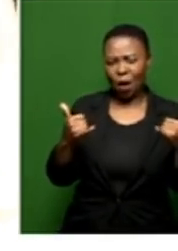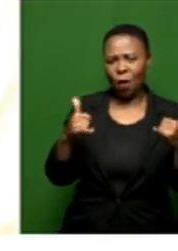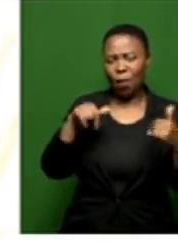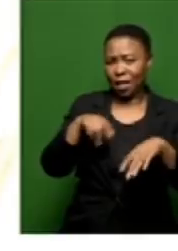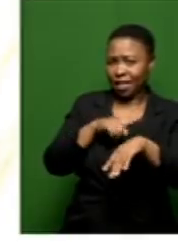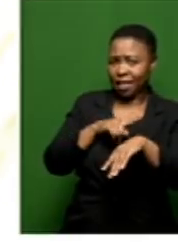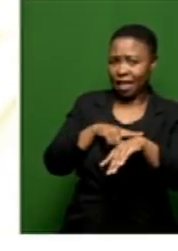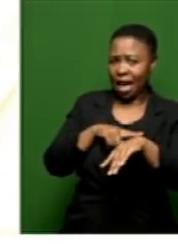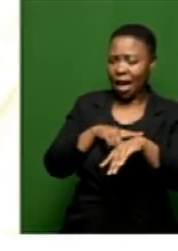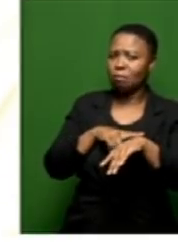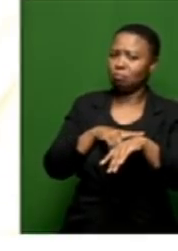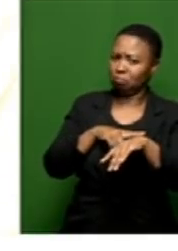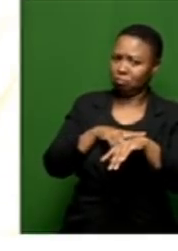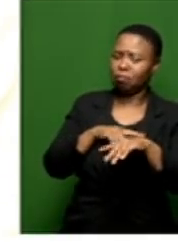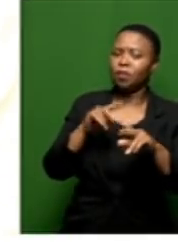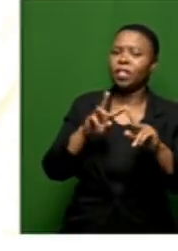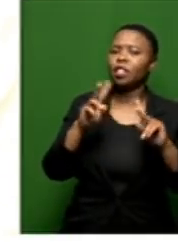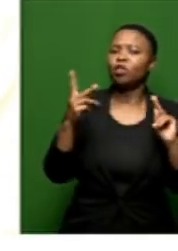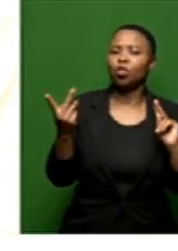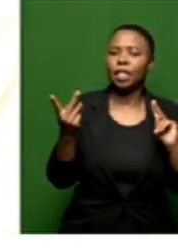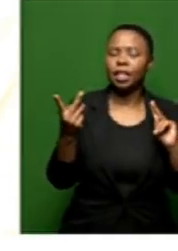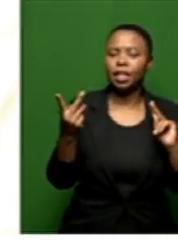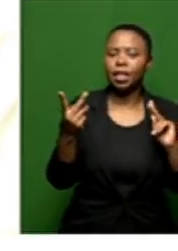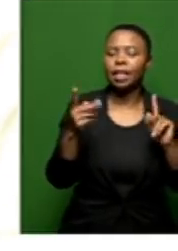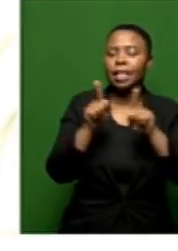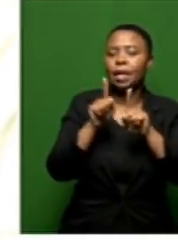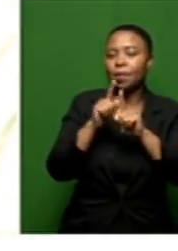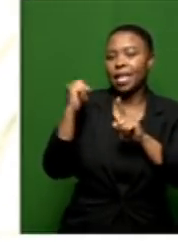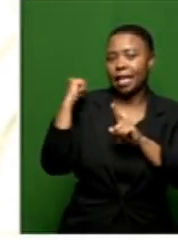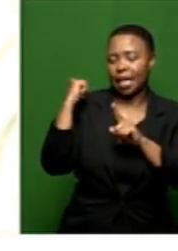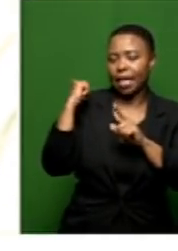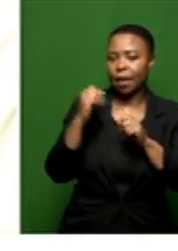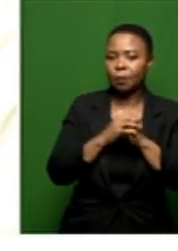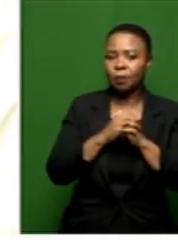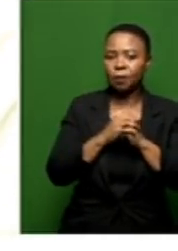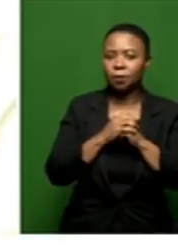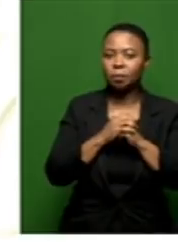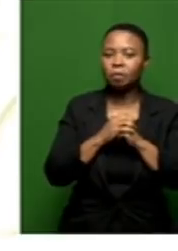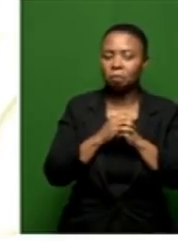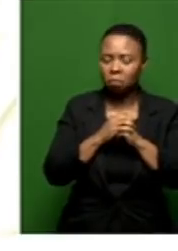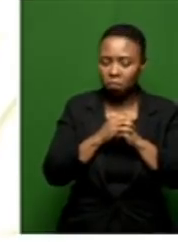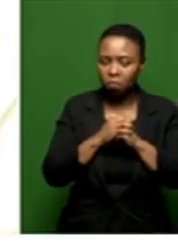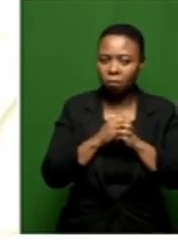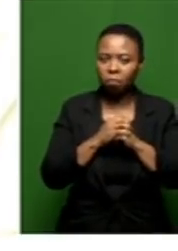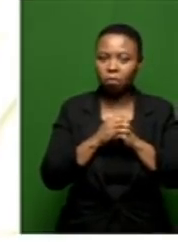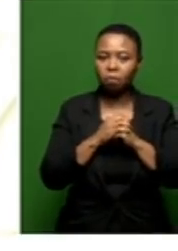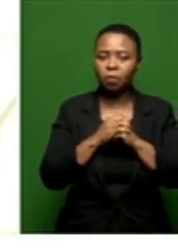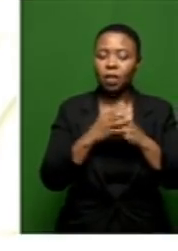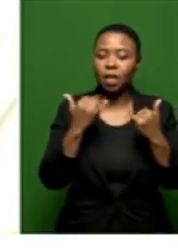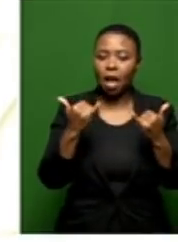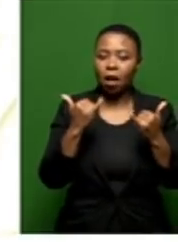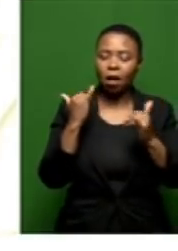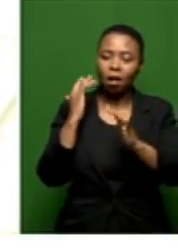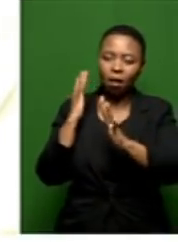I think is a watershed election that we had yesterday, I think to look at the